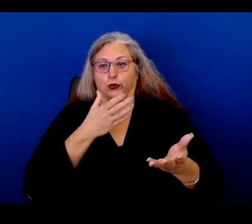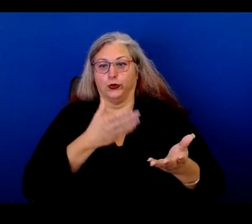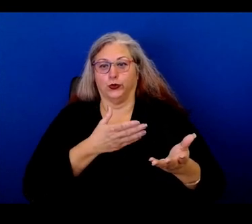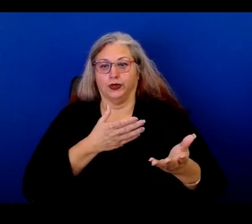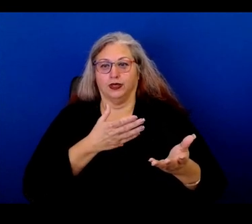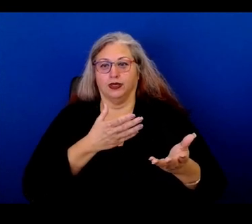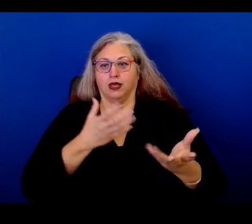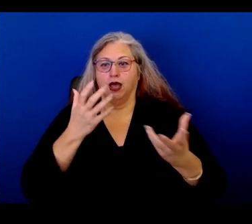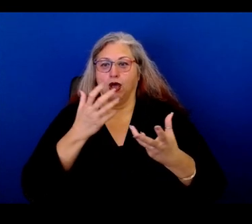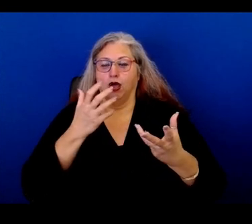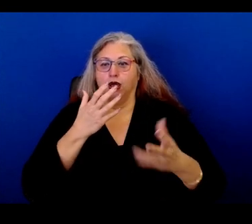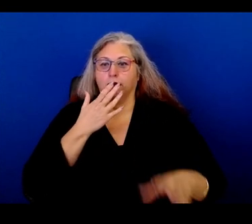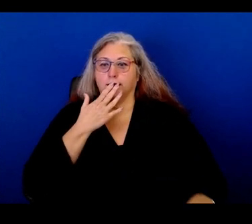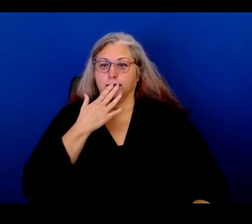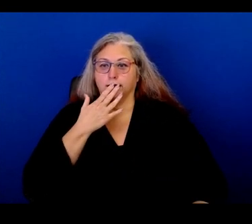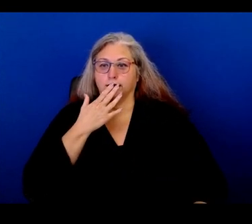oh my gosh.